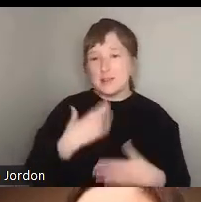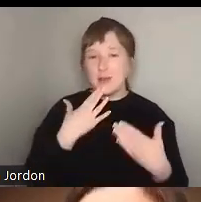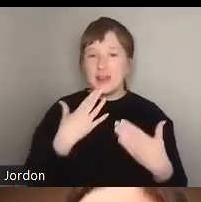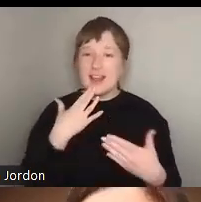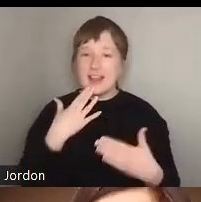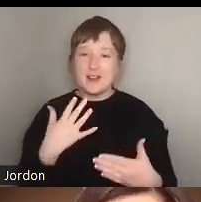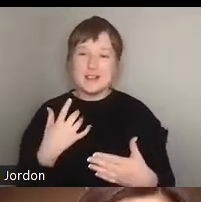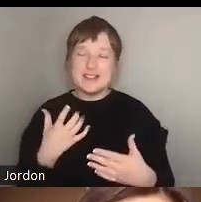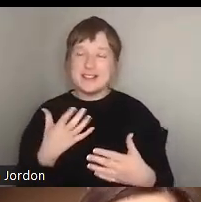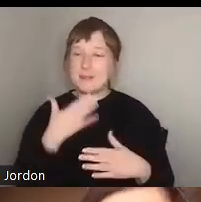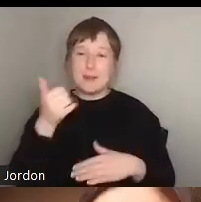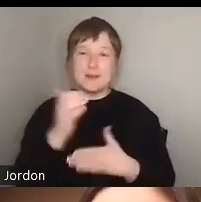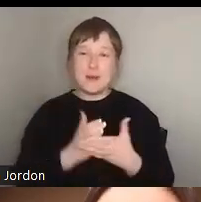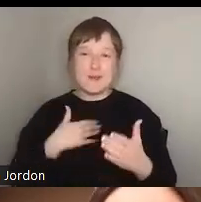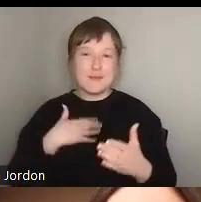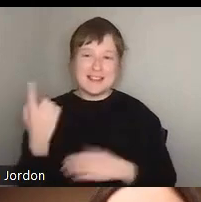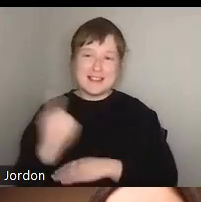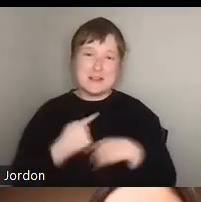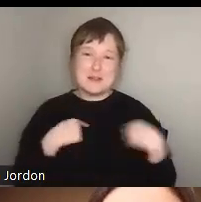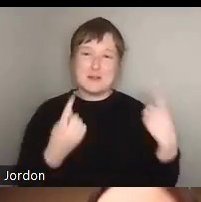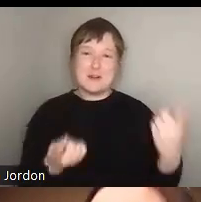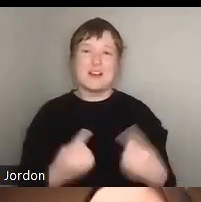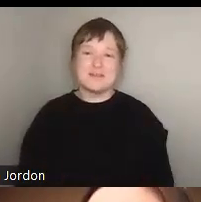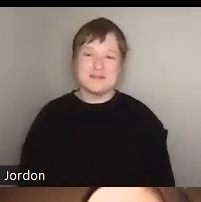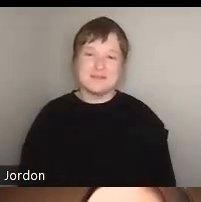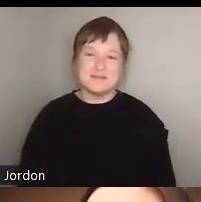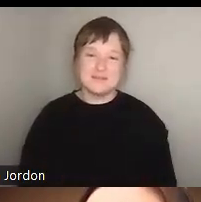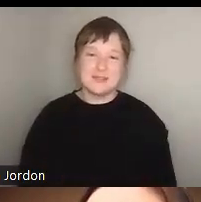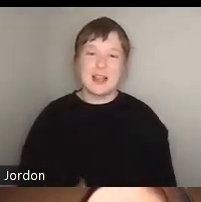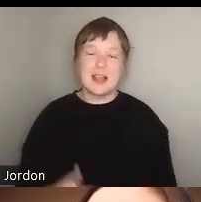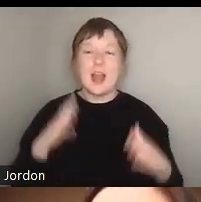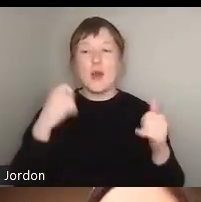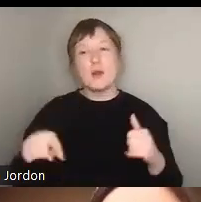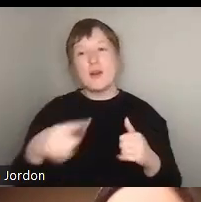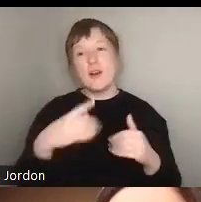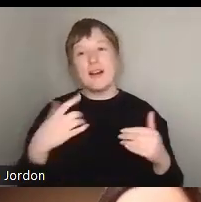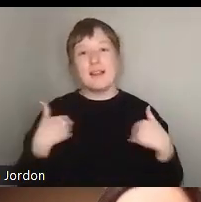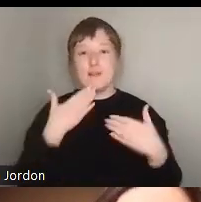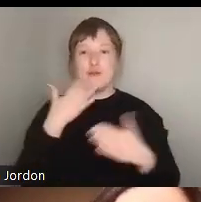This is already the highlight of my day. I hope you guys enjoy the rest of your day.